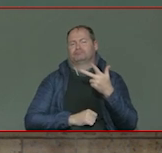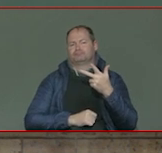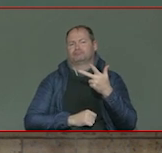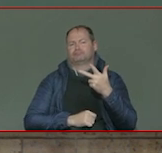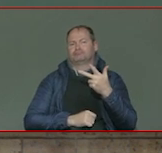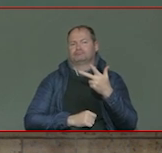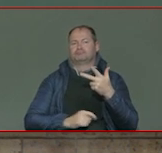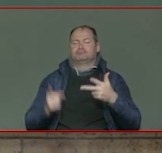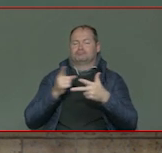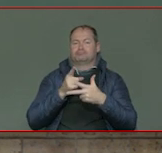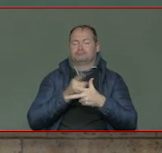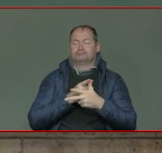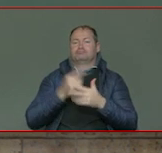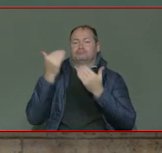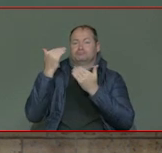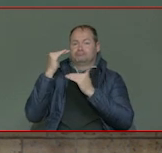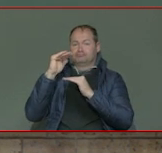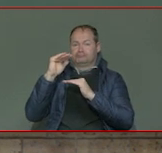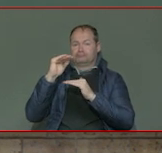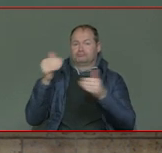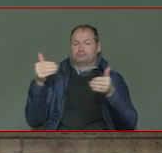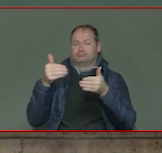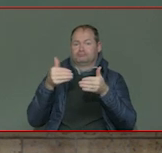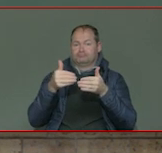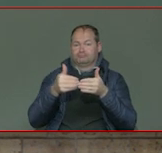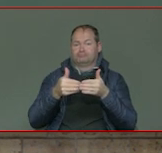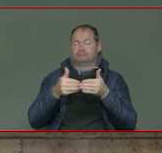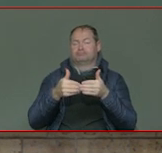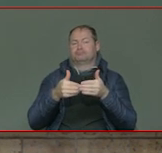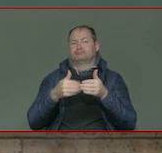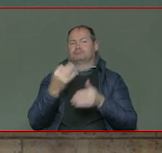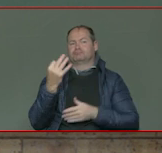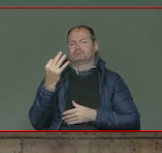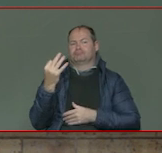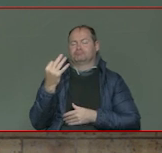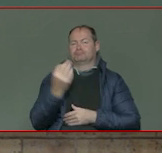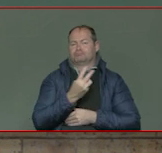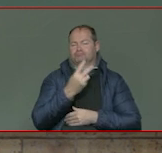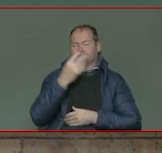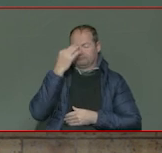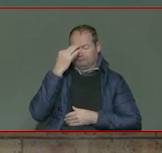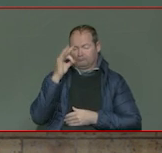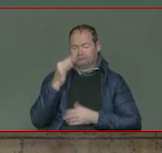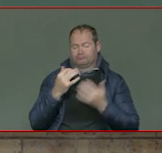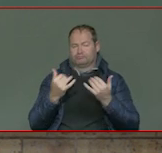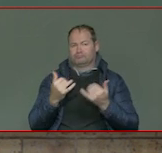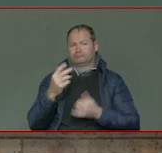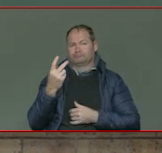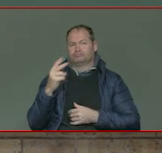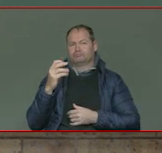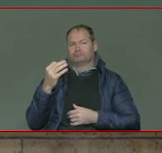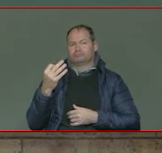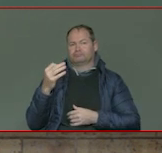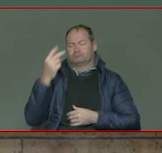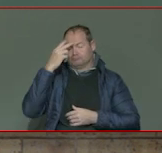is the limit as x approaches 3. This here is a difference of 2 cubes. The cube root of x cubed is x. The cube